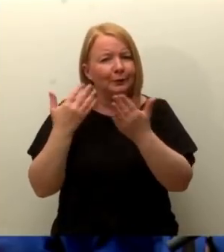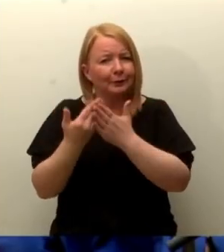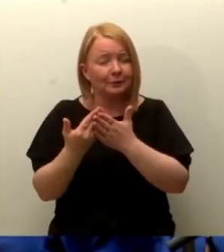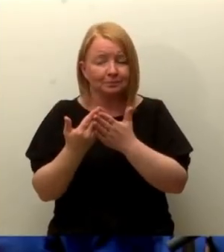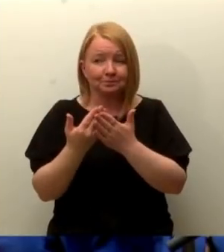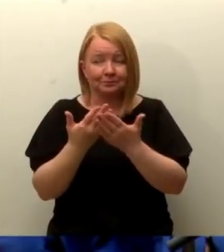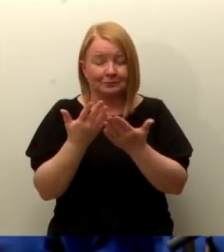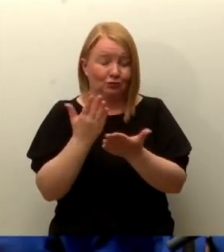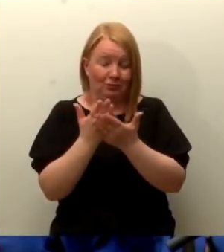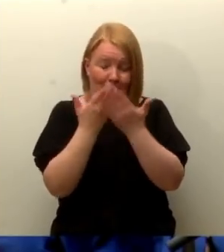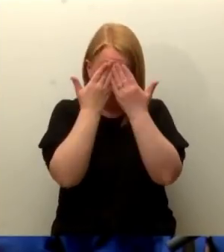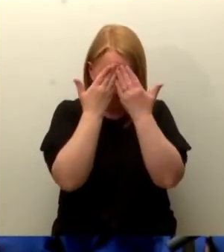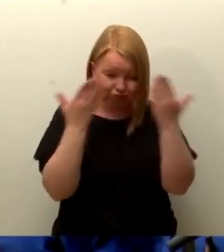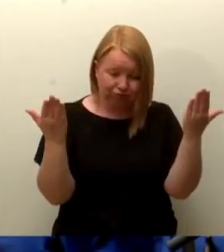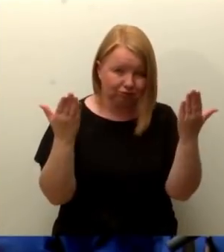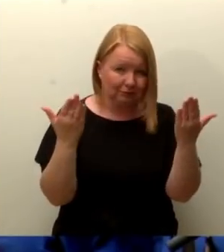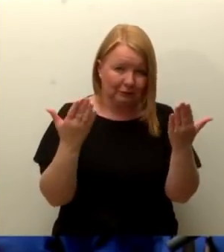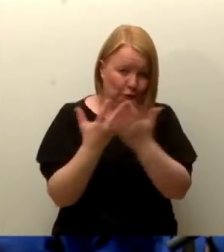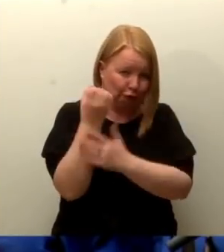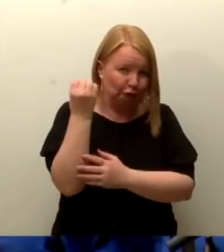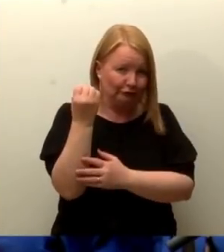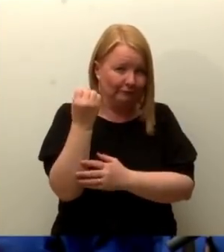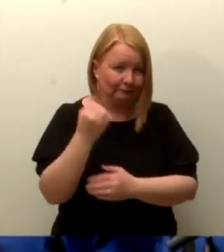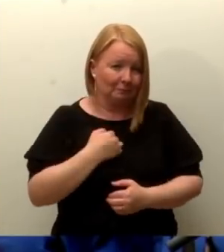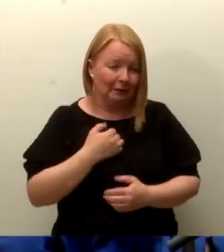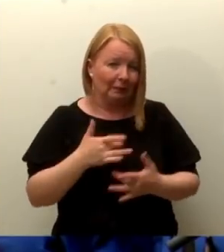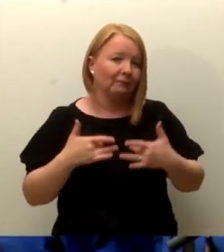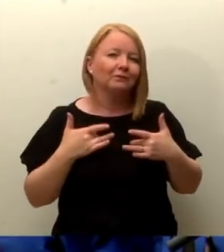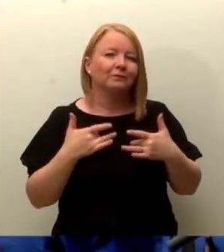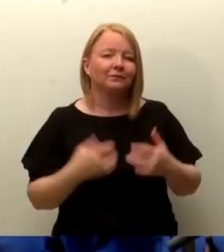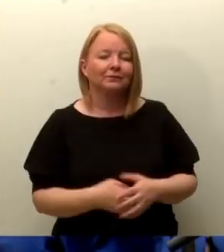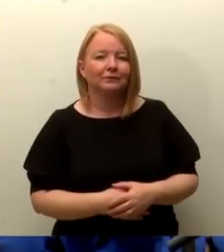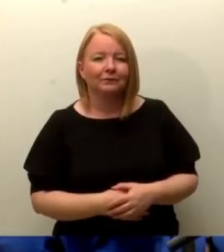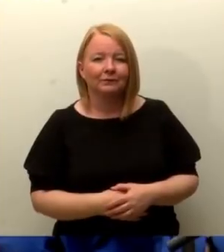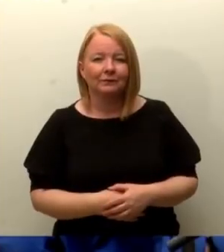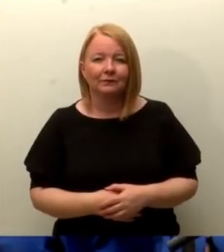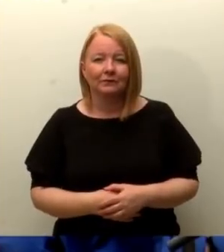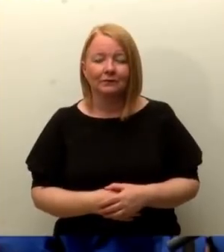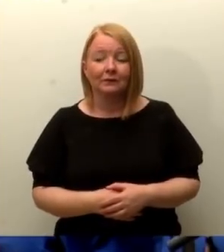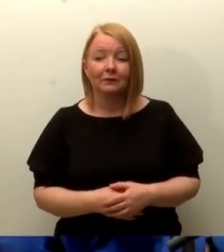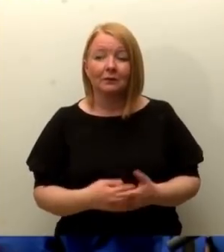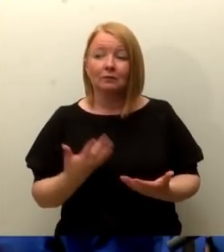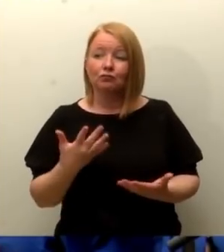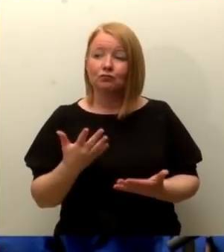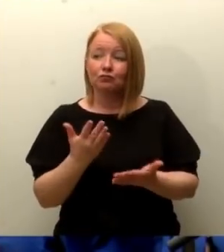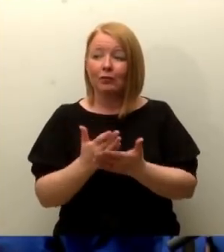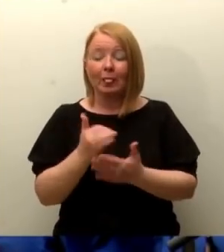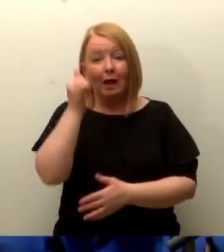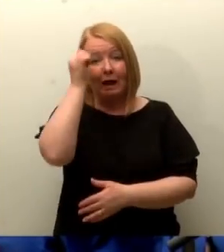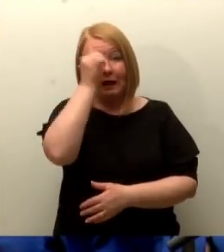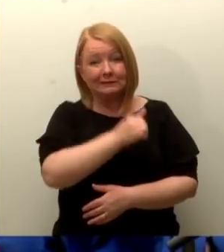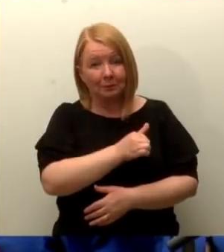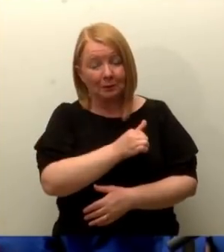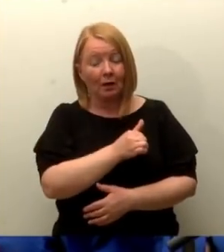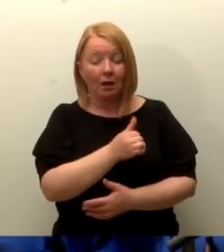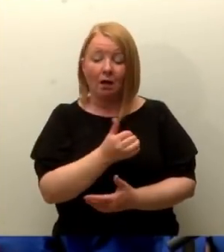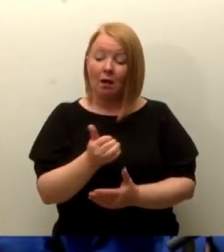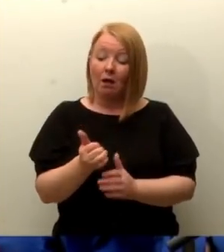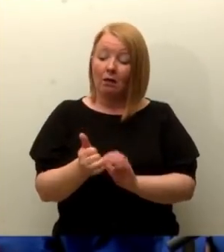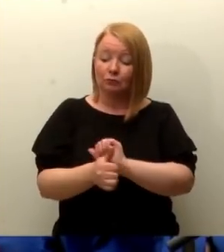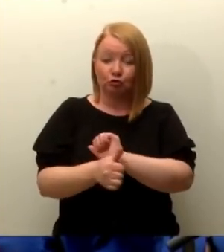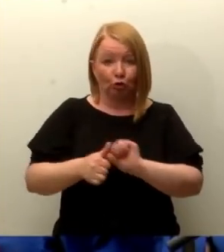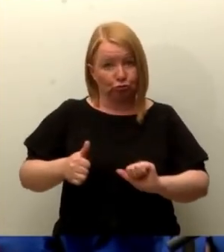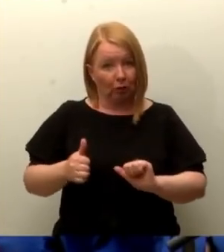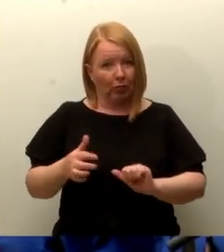whom I owe a lot for achieving this in my life. So not only was I academically and surgically benefited,